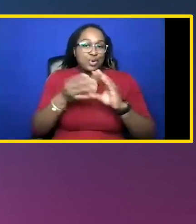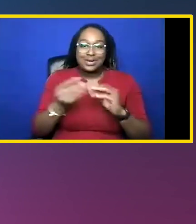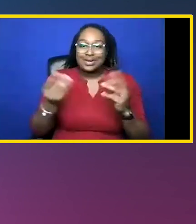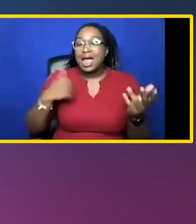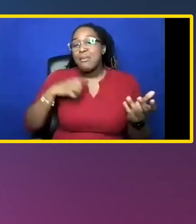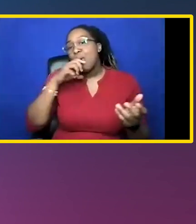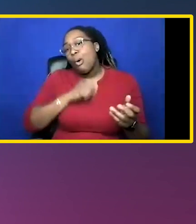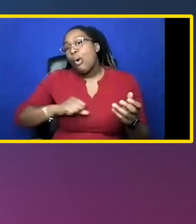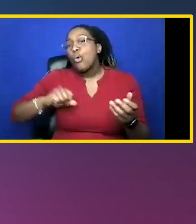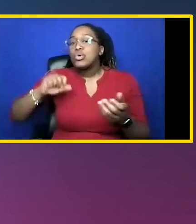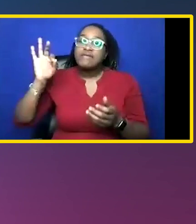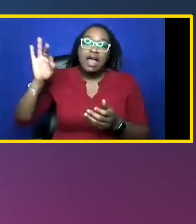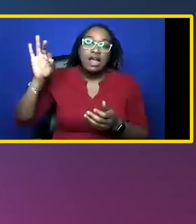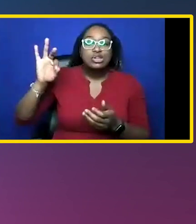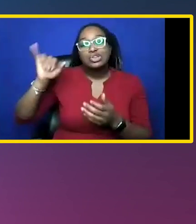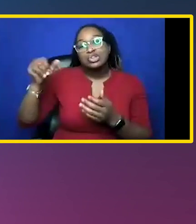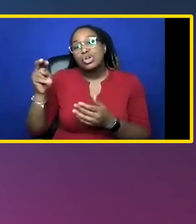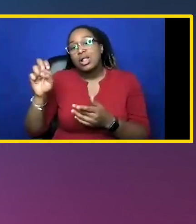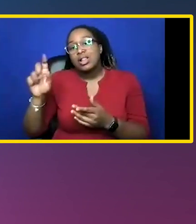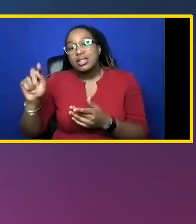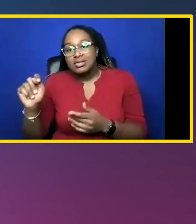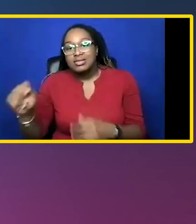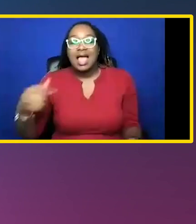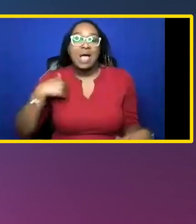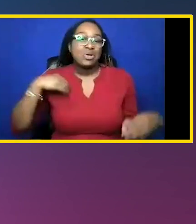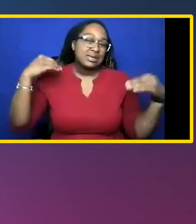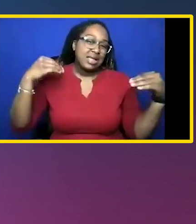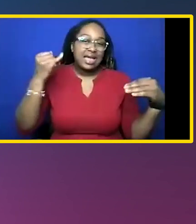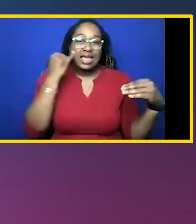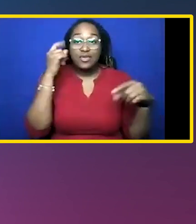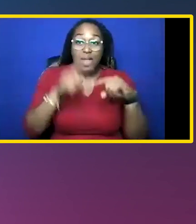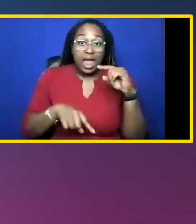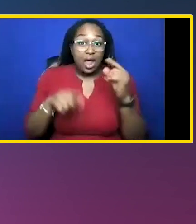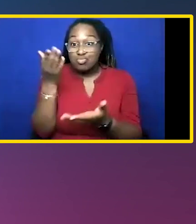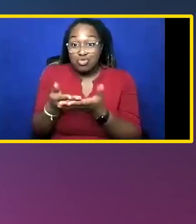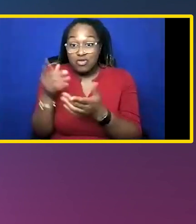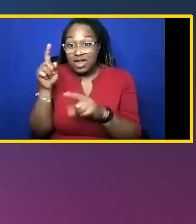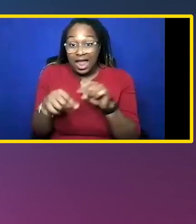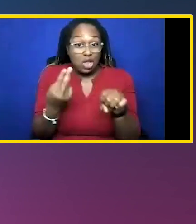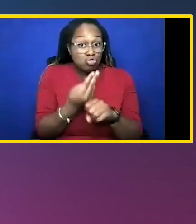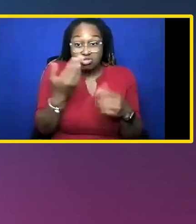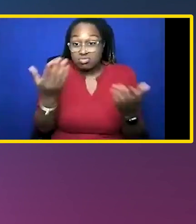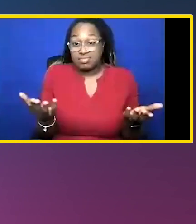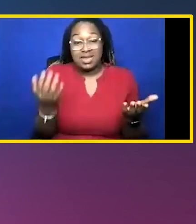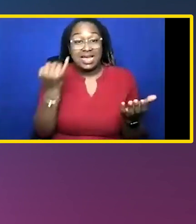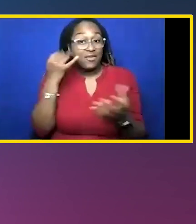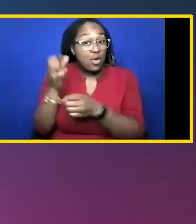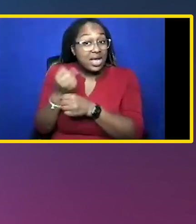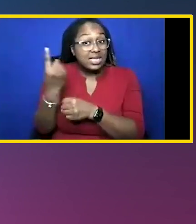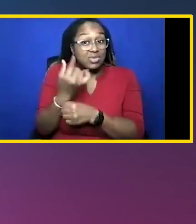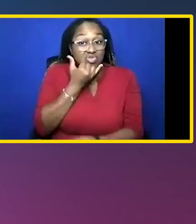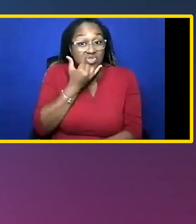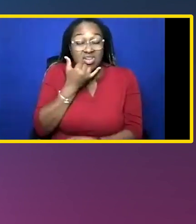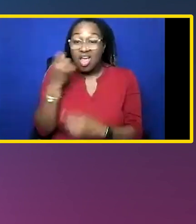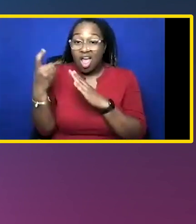old school journalist. Like I was taught, like if you can't prove it, you can't use it. And if you get something wrong, it's